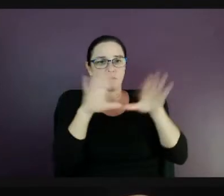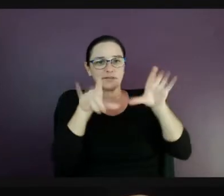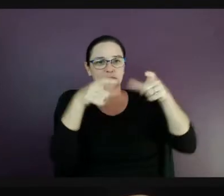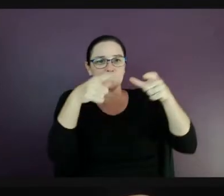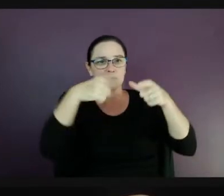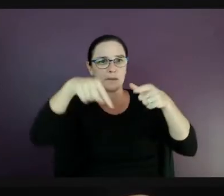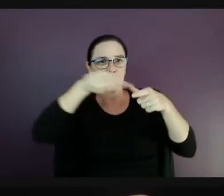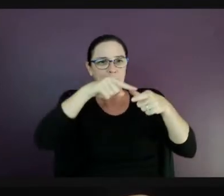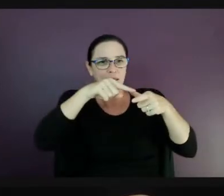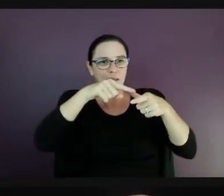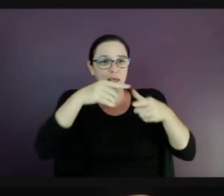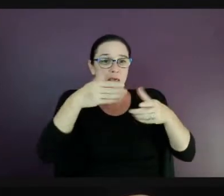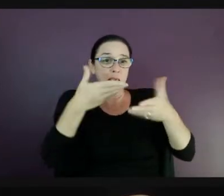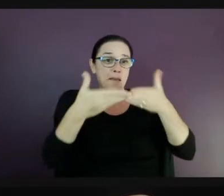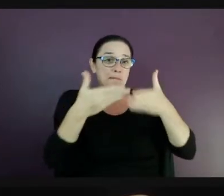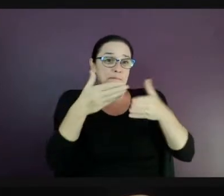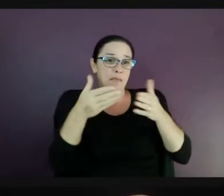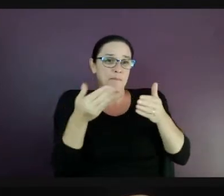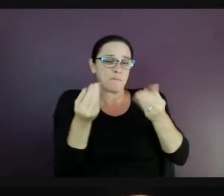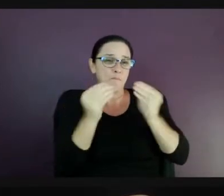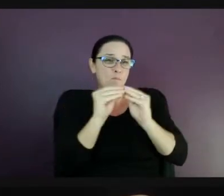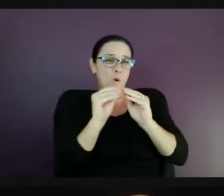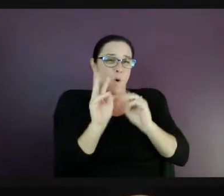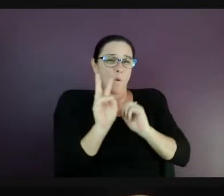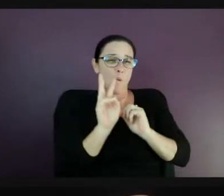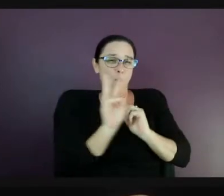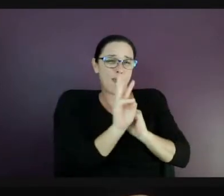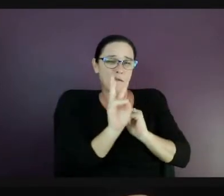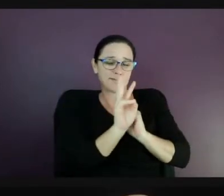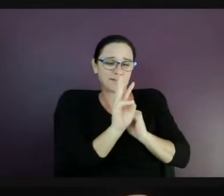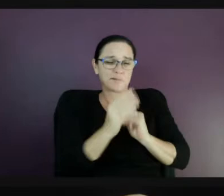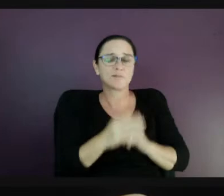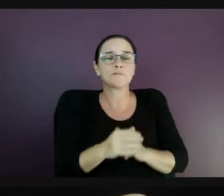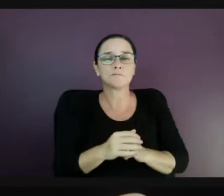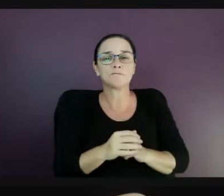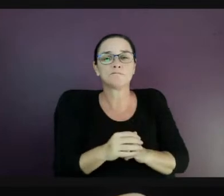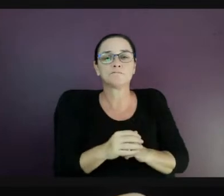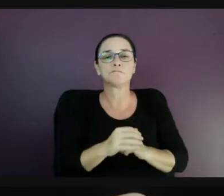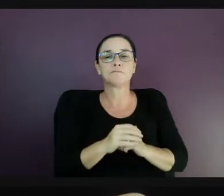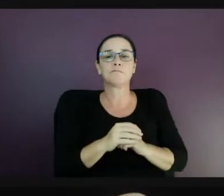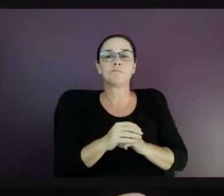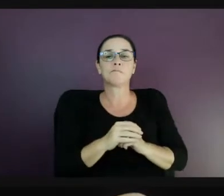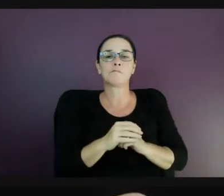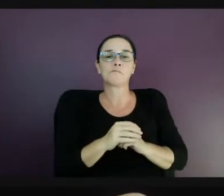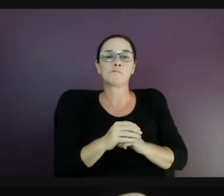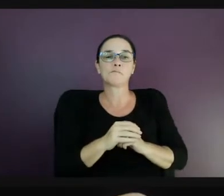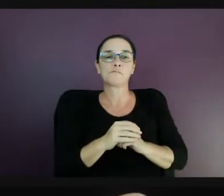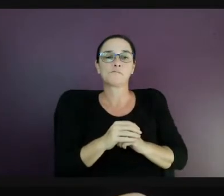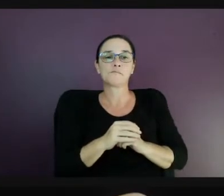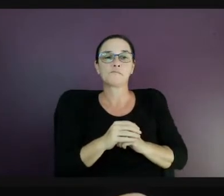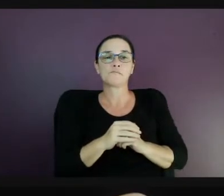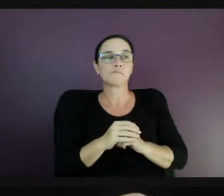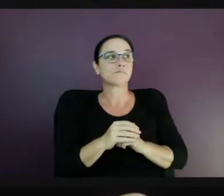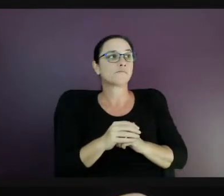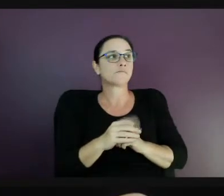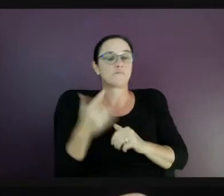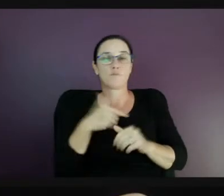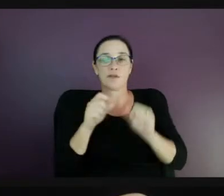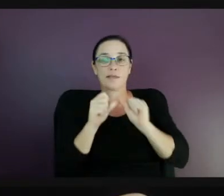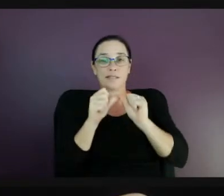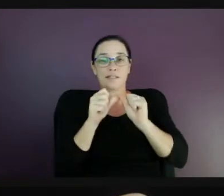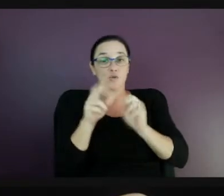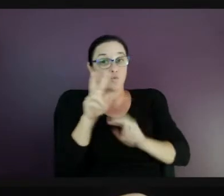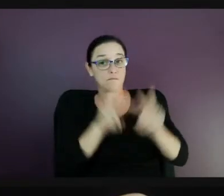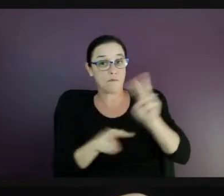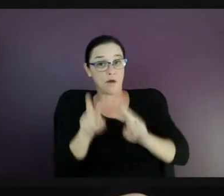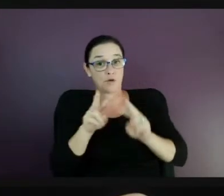the west, as we see the earthquakes now, and we'll cover that here shortly. But continuing our monitoring signals,